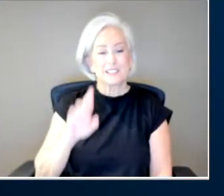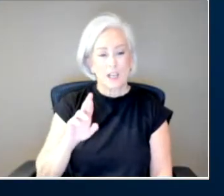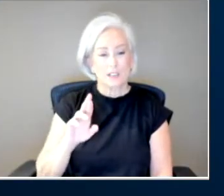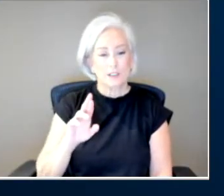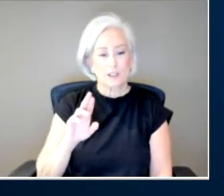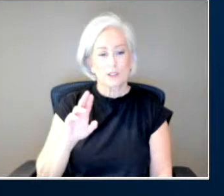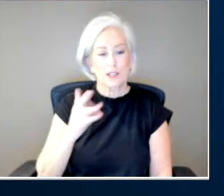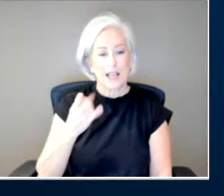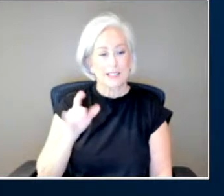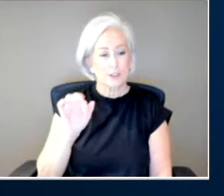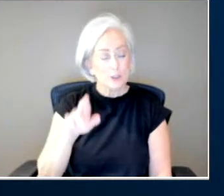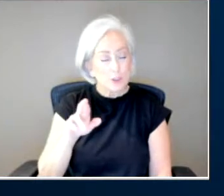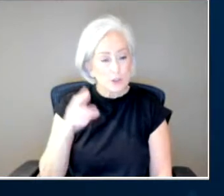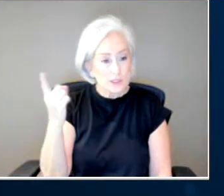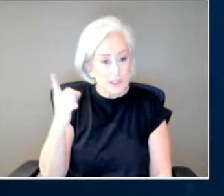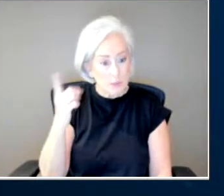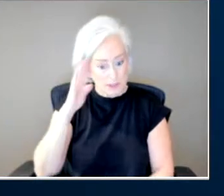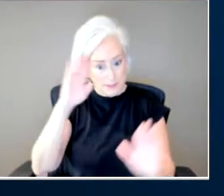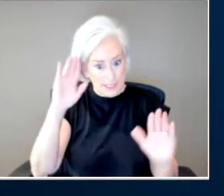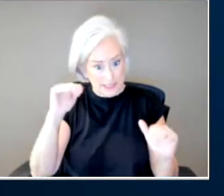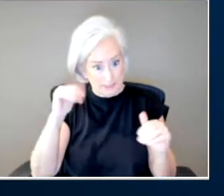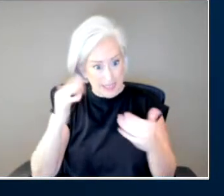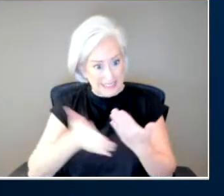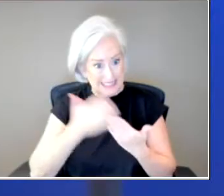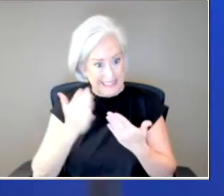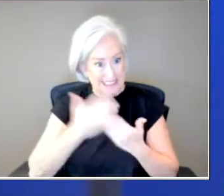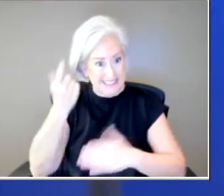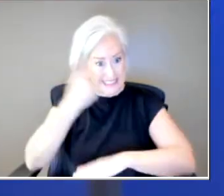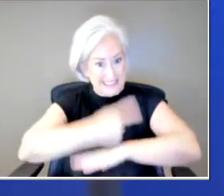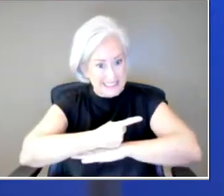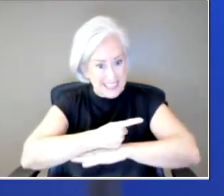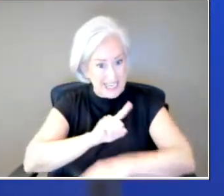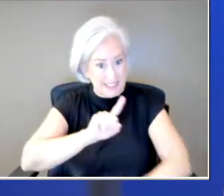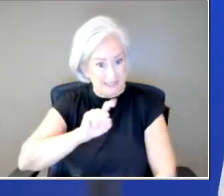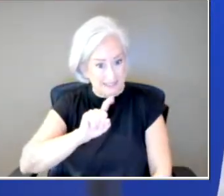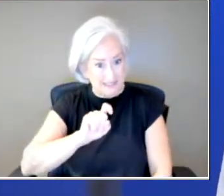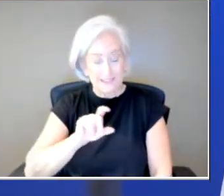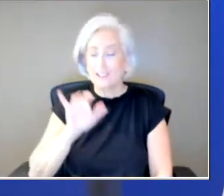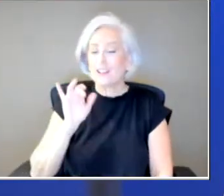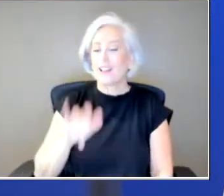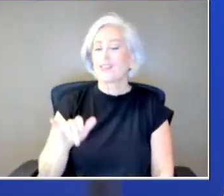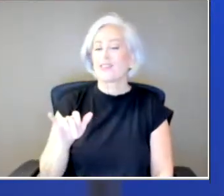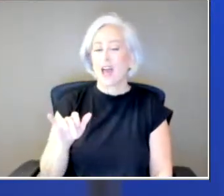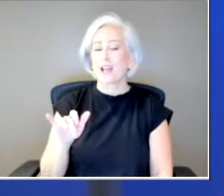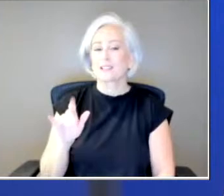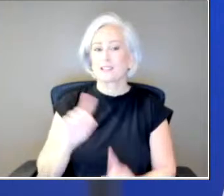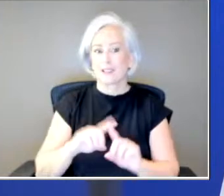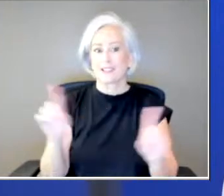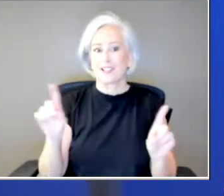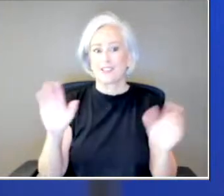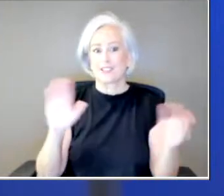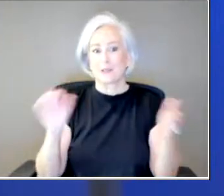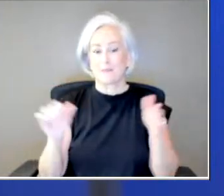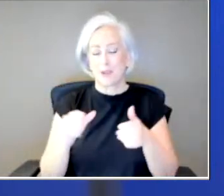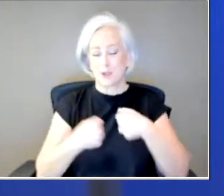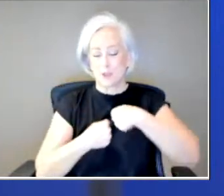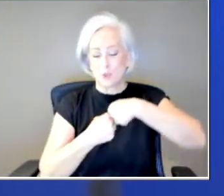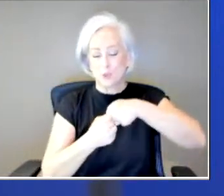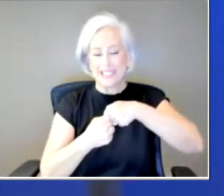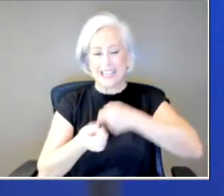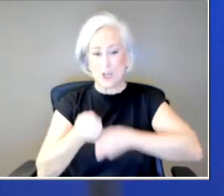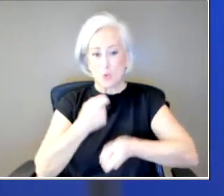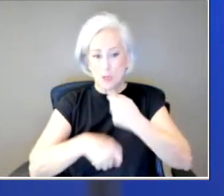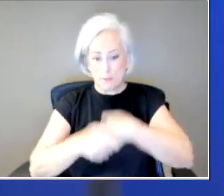pretty easy day and get out of there same day? That's the big difference between us and bigger surgeries like knee replacements, right? So we have a same day